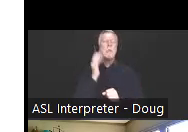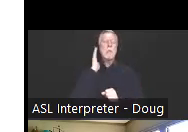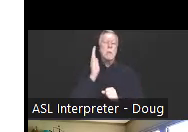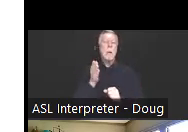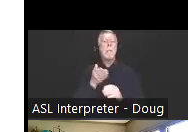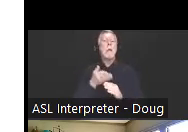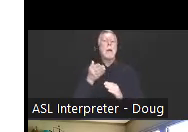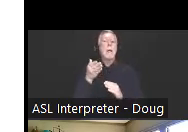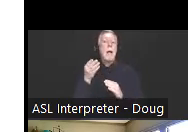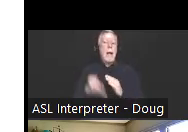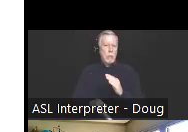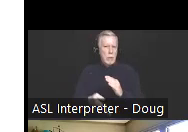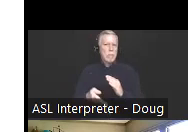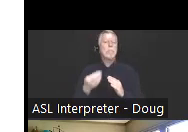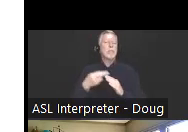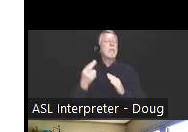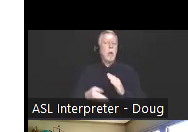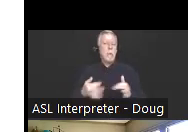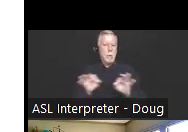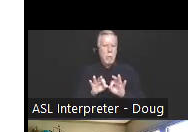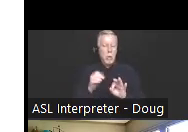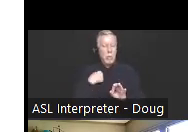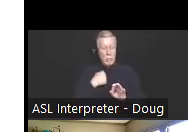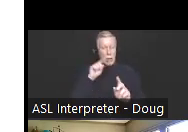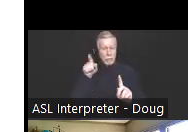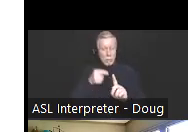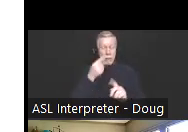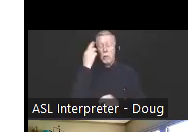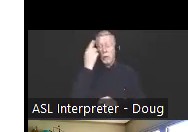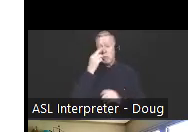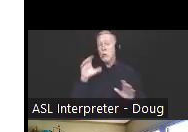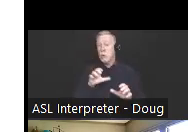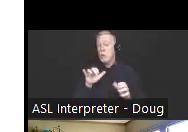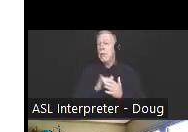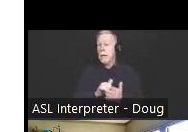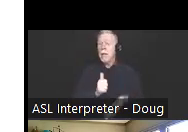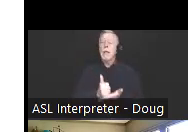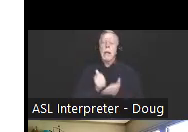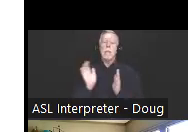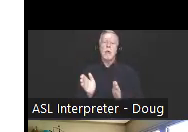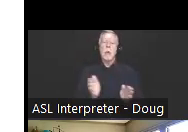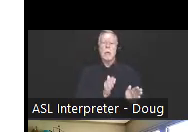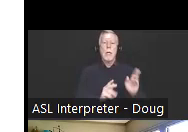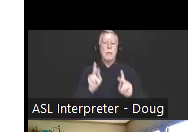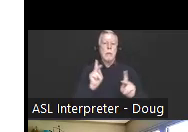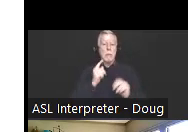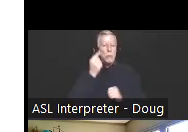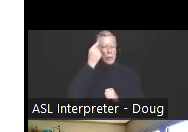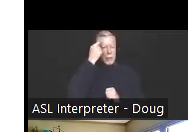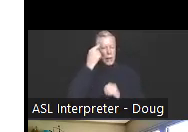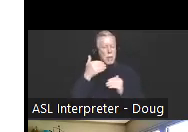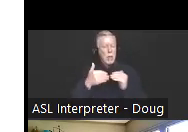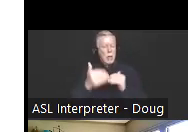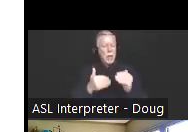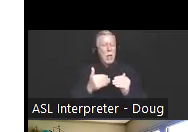and we've got a specific purpose in doing that, which helps to organize one's thinking and the strategies and the way that you go